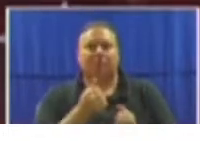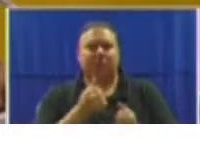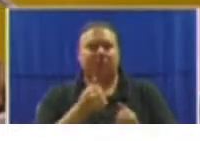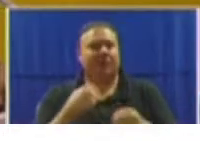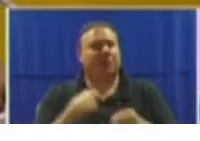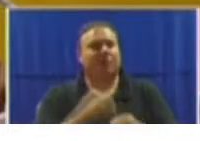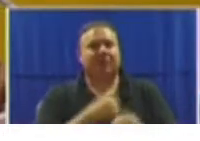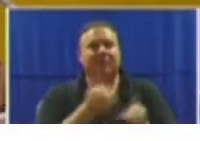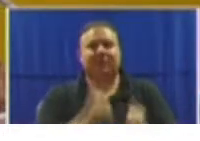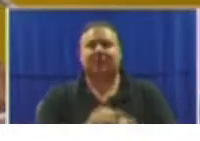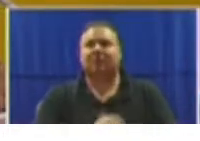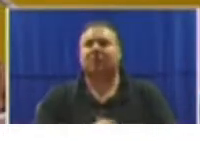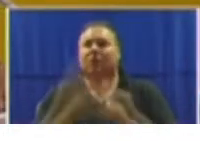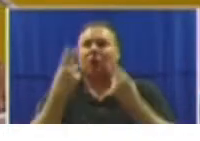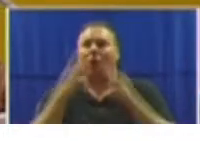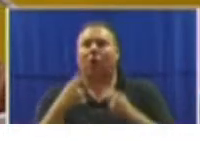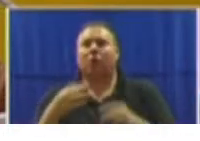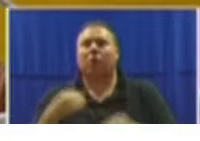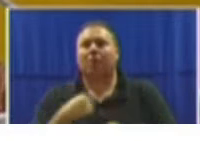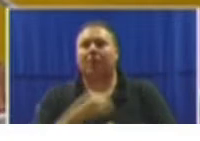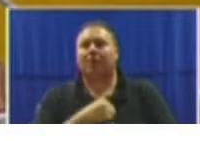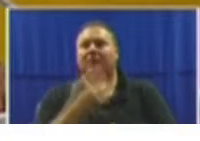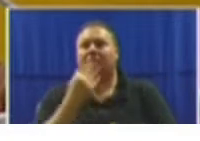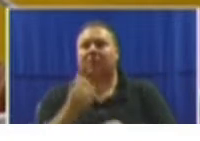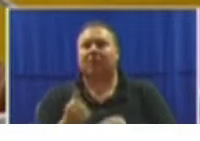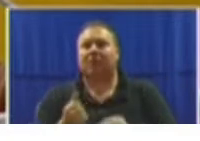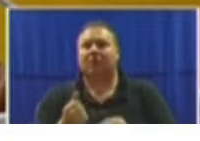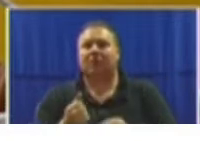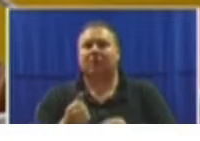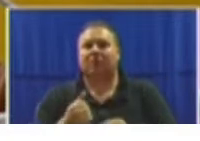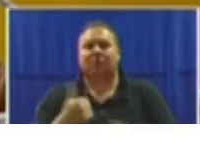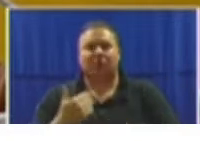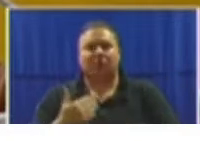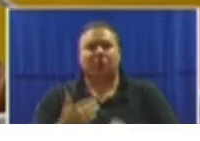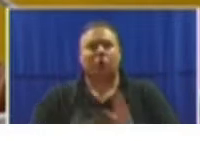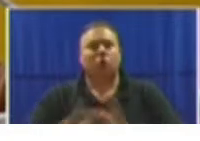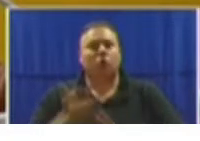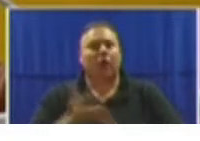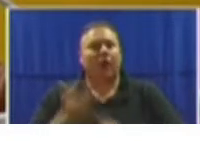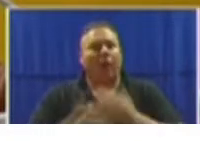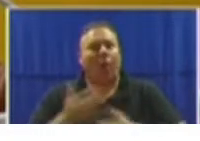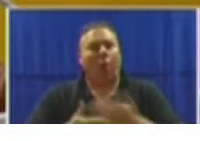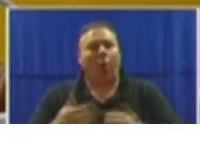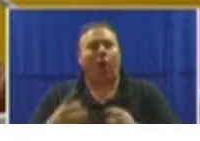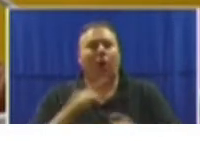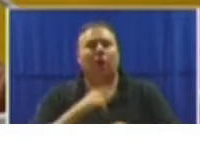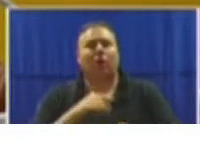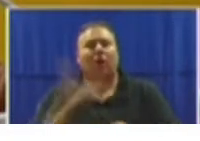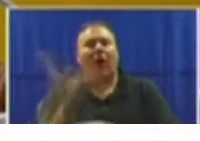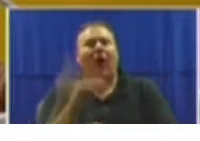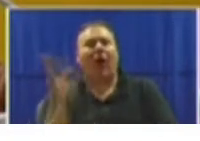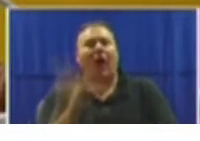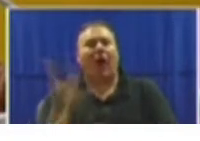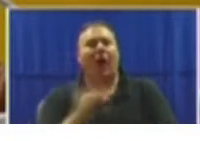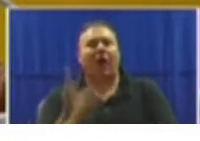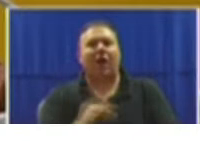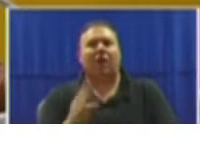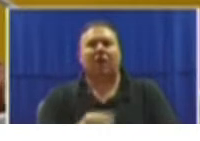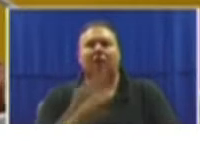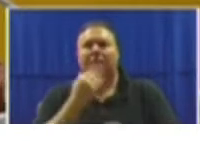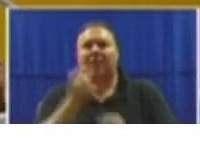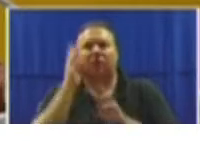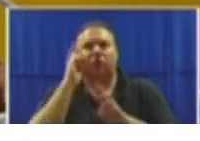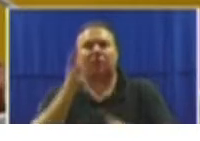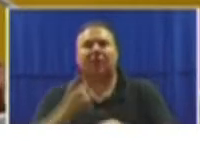Honorable members, please stop this running commentary as the Speaker is on the floor. Will you please give respect to